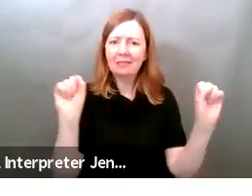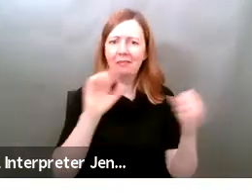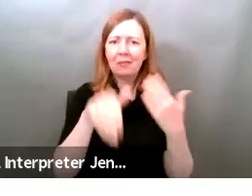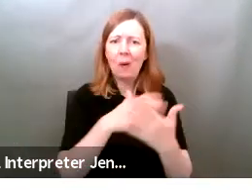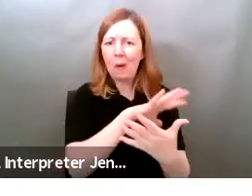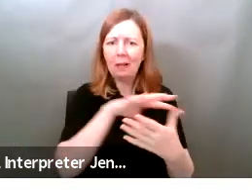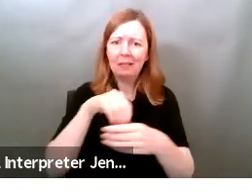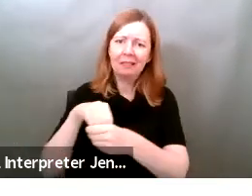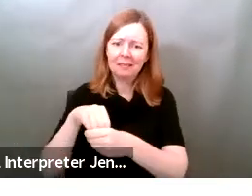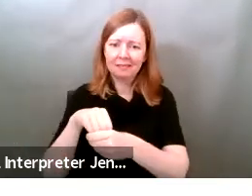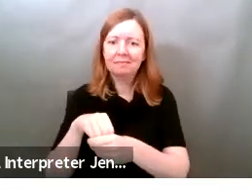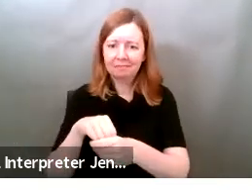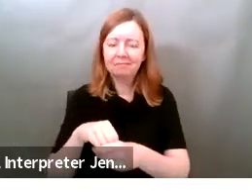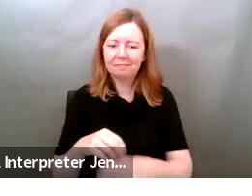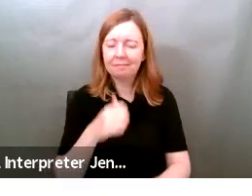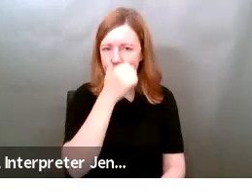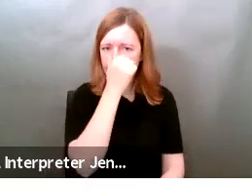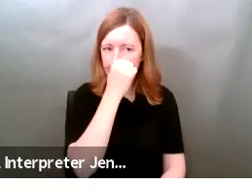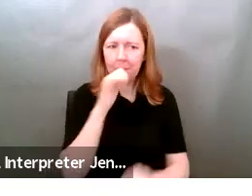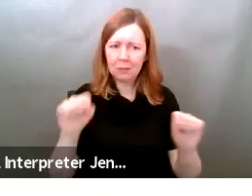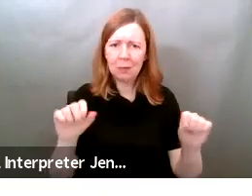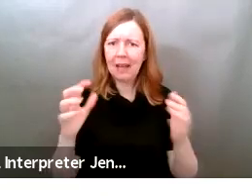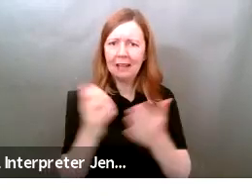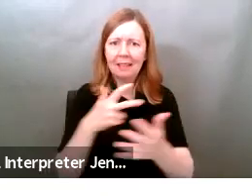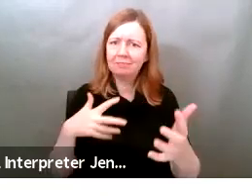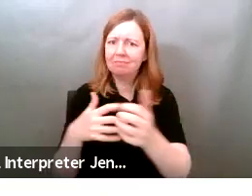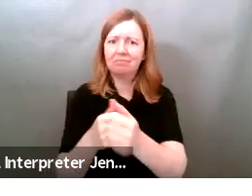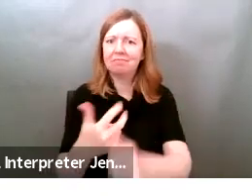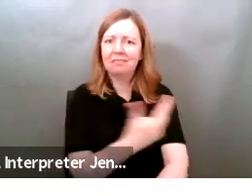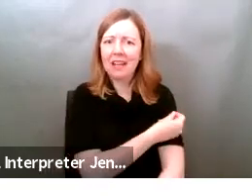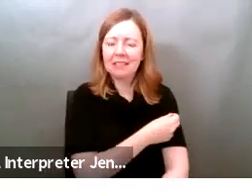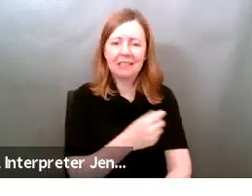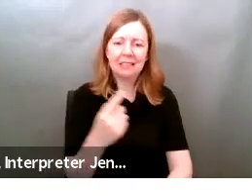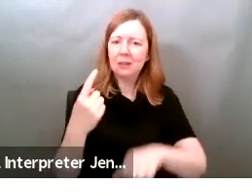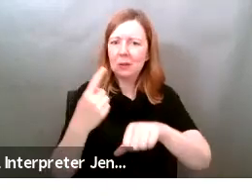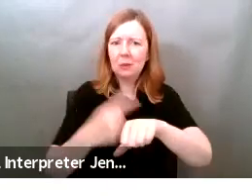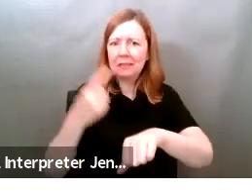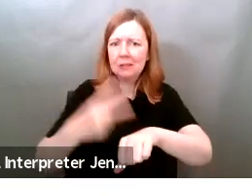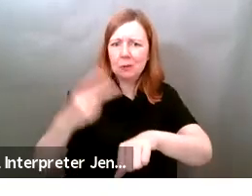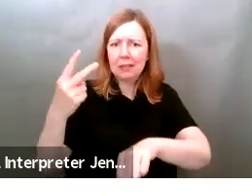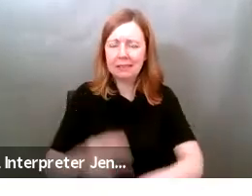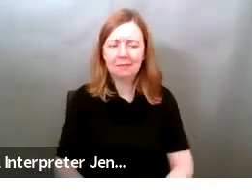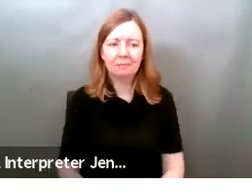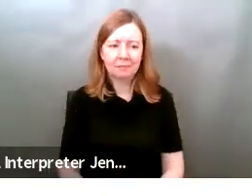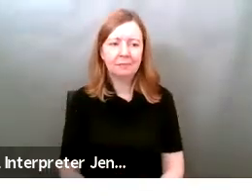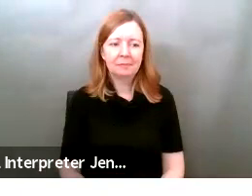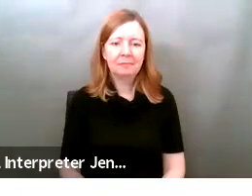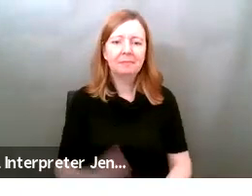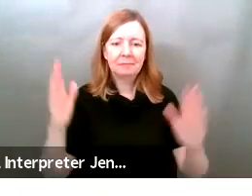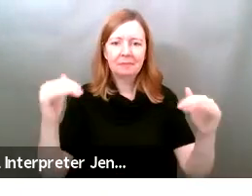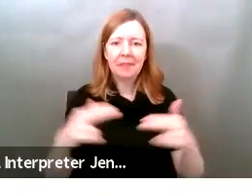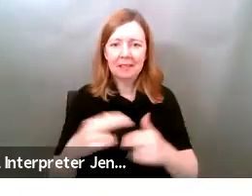vaccines. You should be able to get your child caught up on vaccines with just 1 or 2 visits. Next